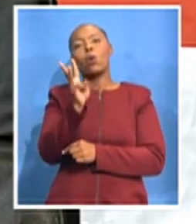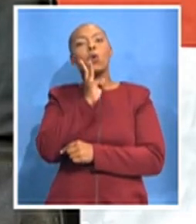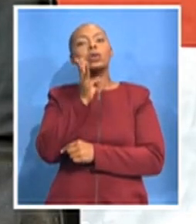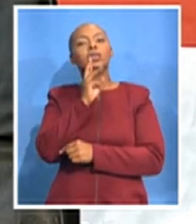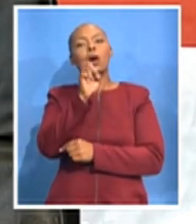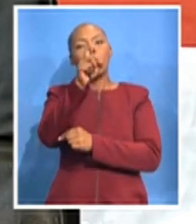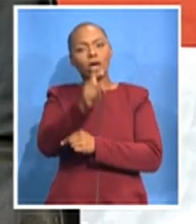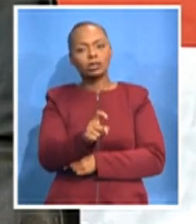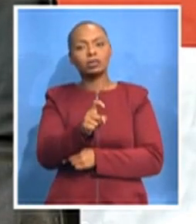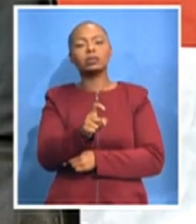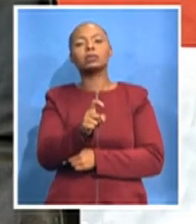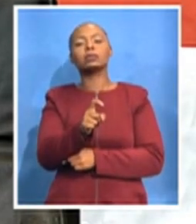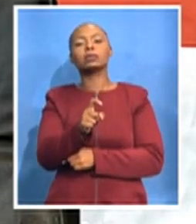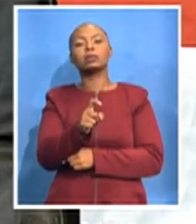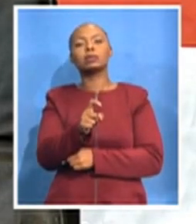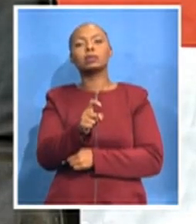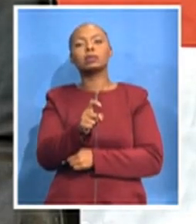the